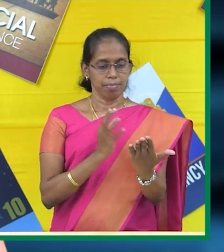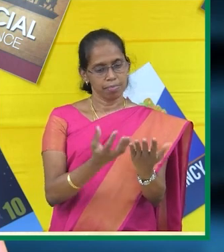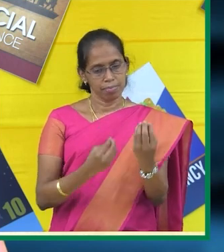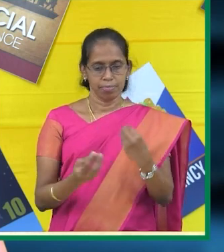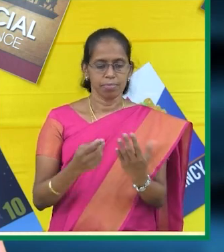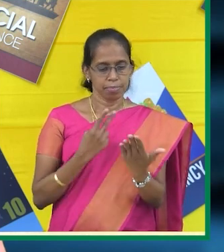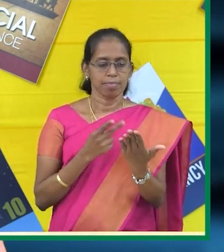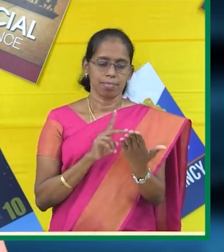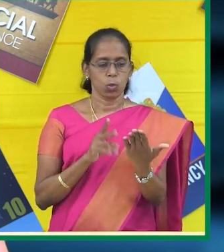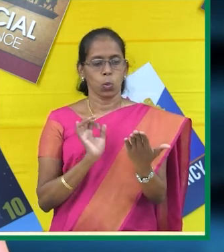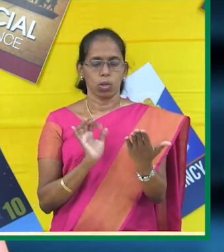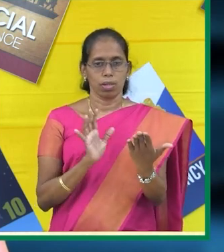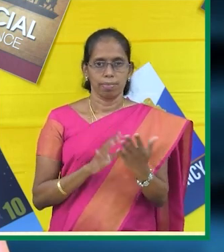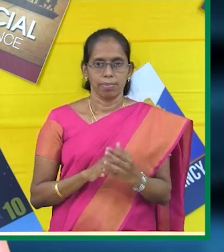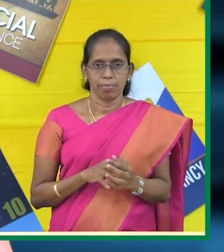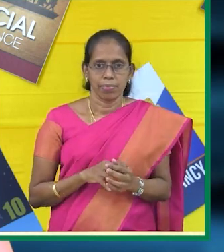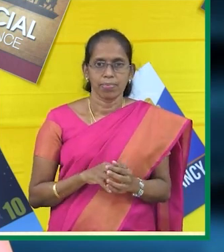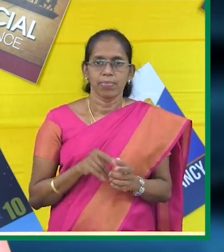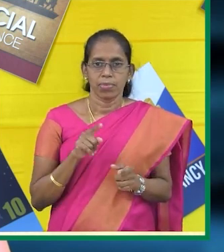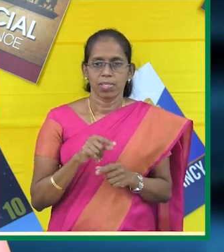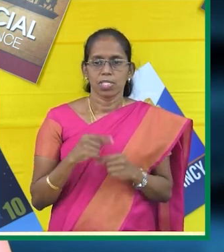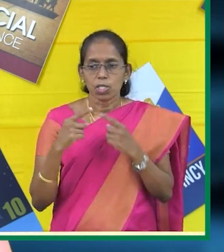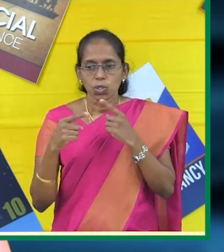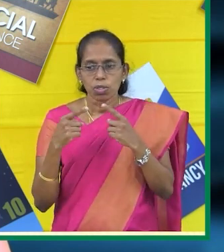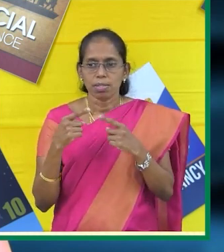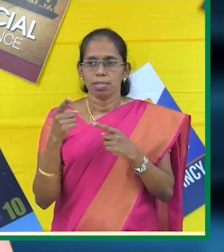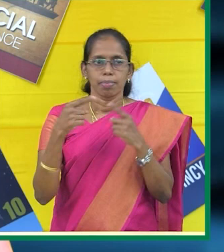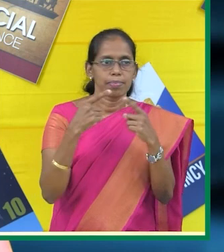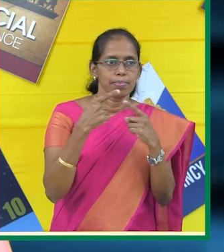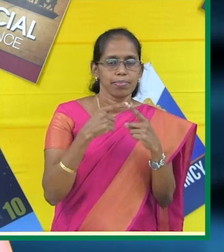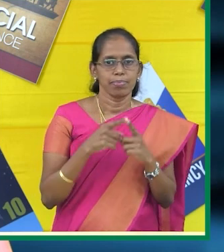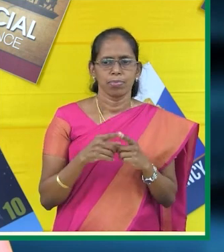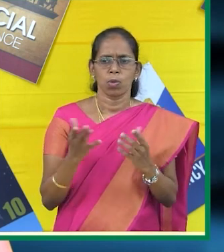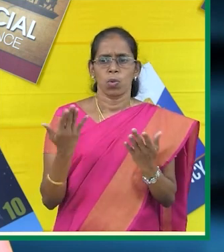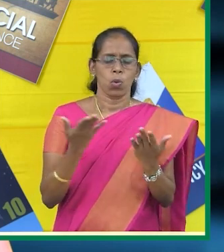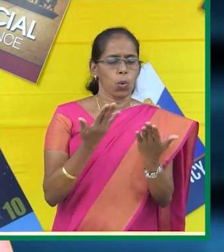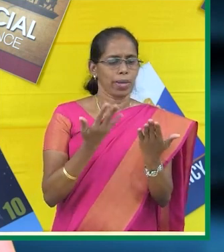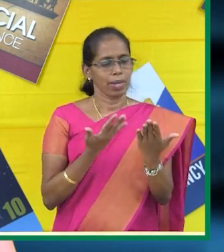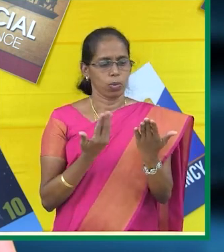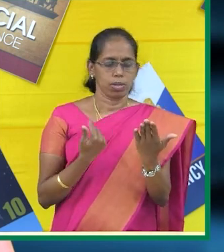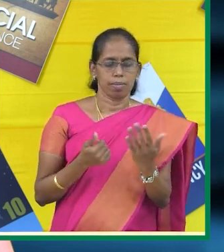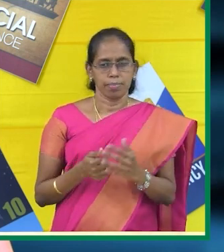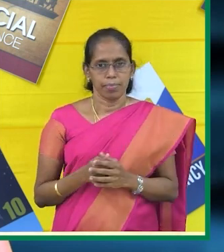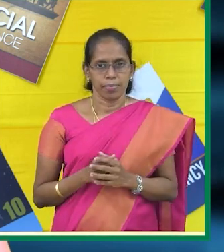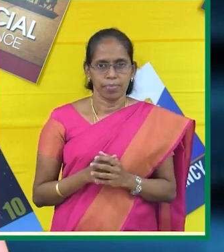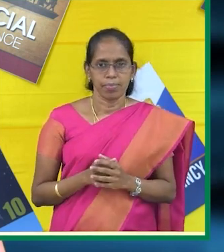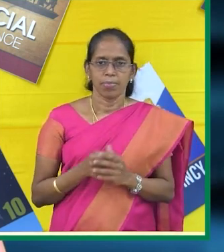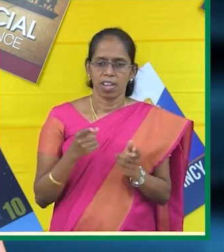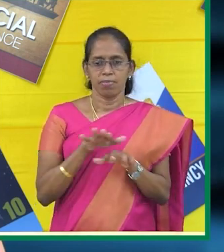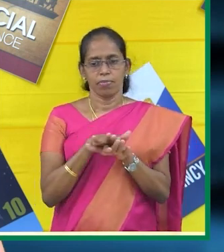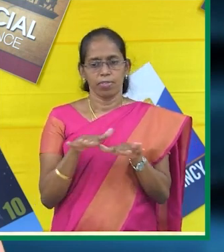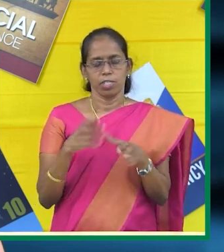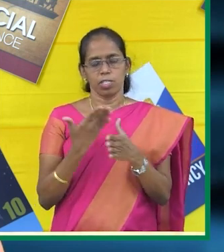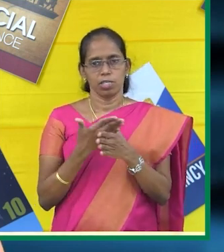consideration and he just talks to them and approves all the information. So after finishing his